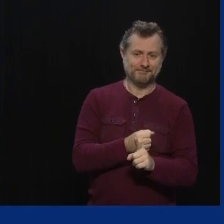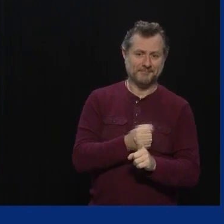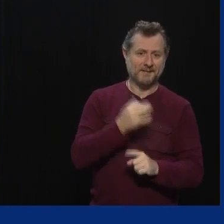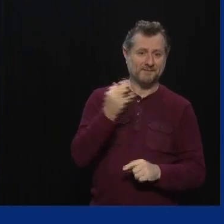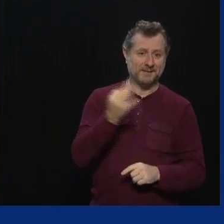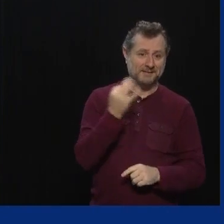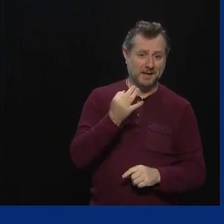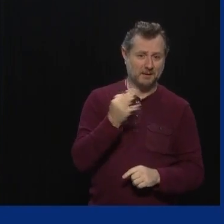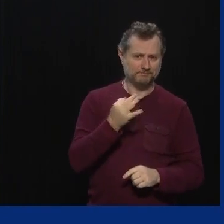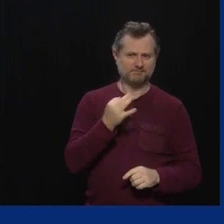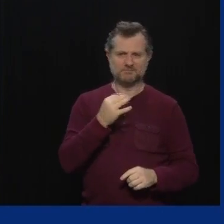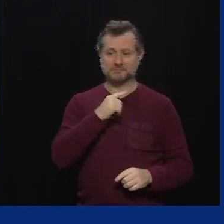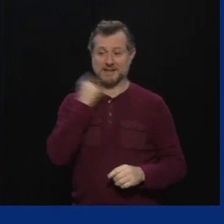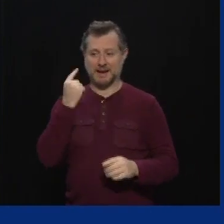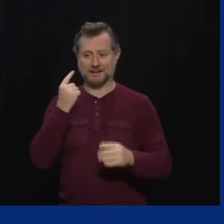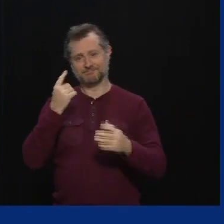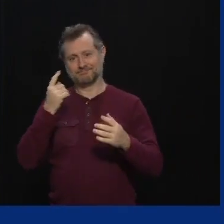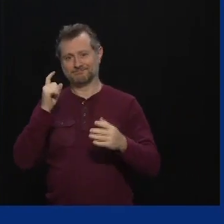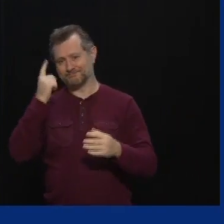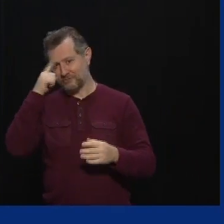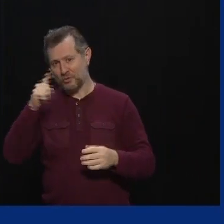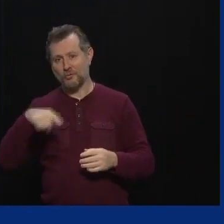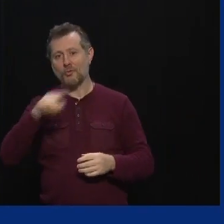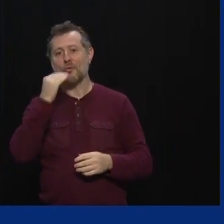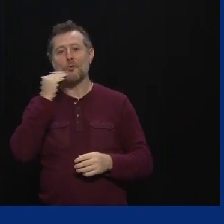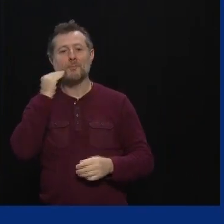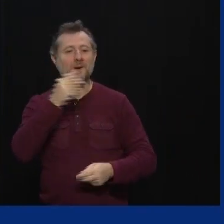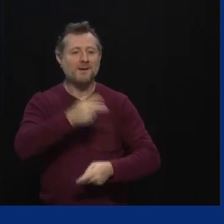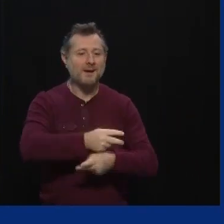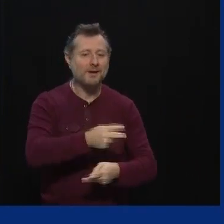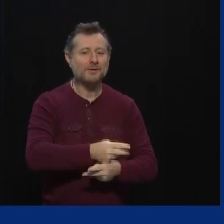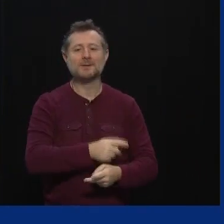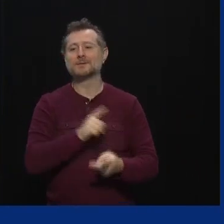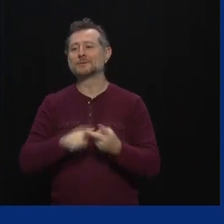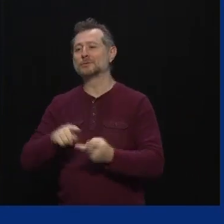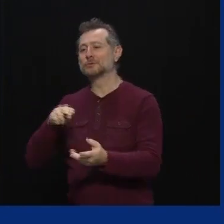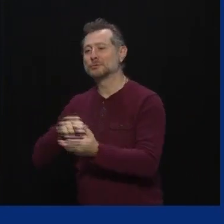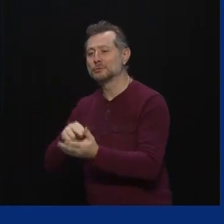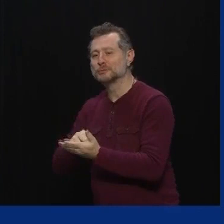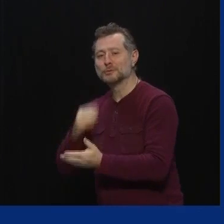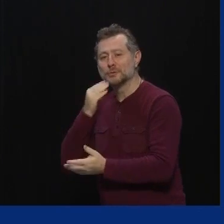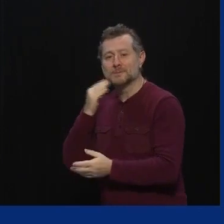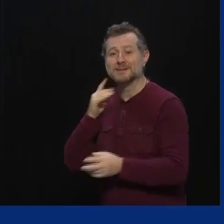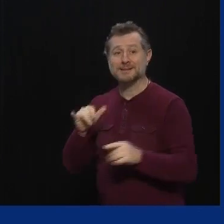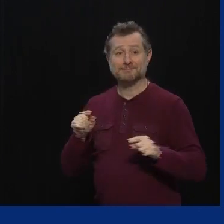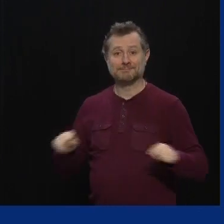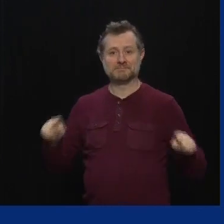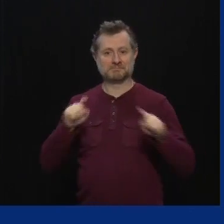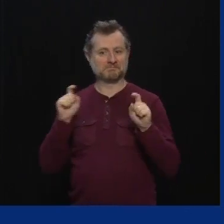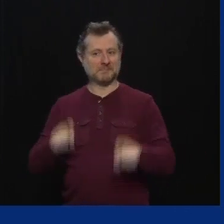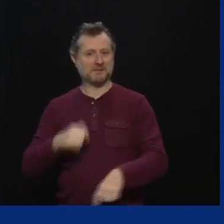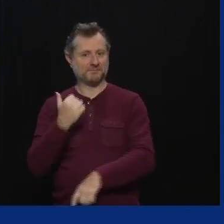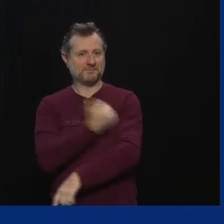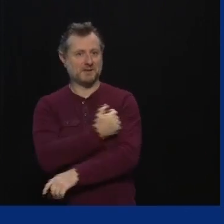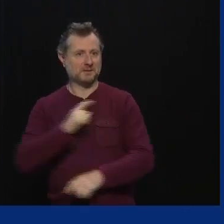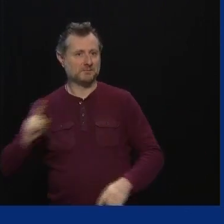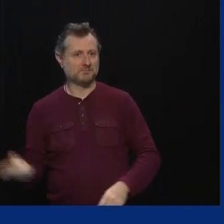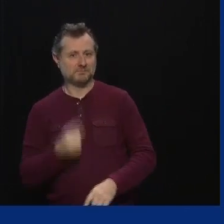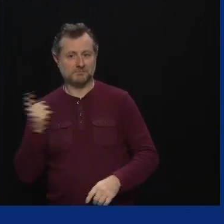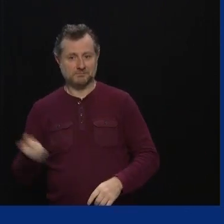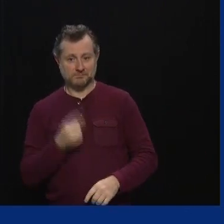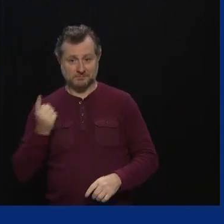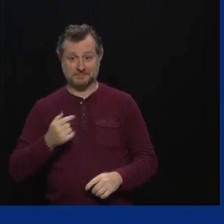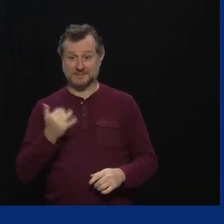care facilities, for everyone who works in those facilities to be vaccinated. So what's been the takeaway? Well, I think the numbers speak